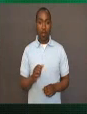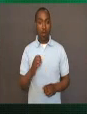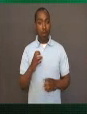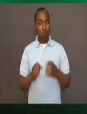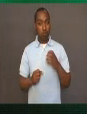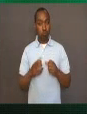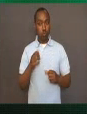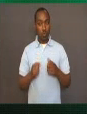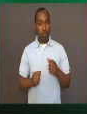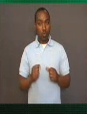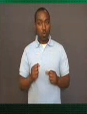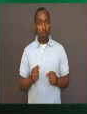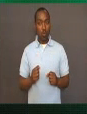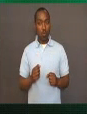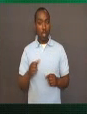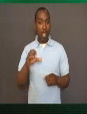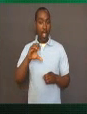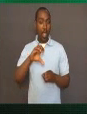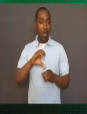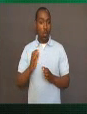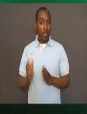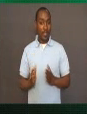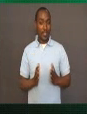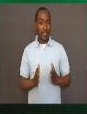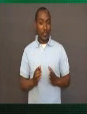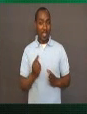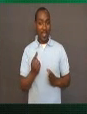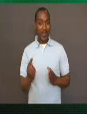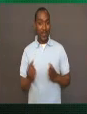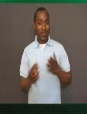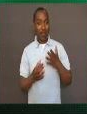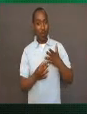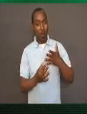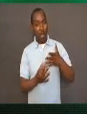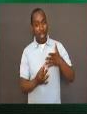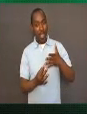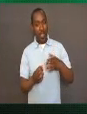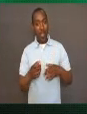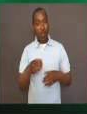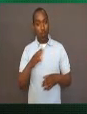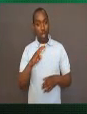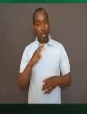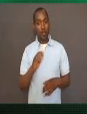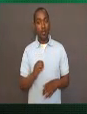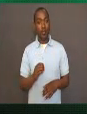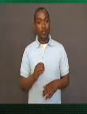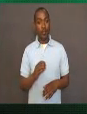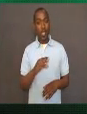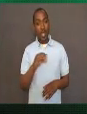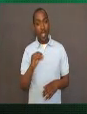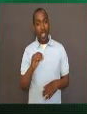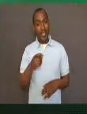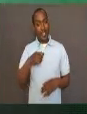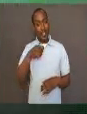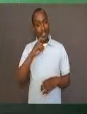ergot, and alcohol such as wine, beer, and edge.